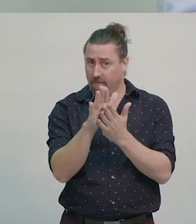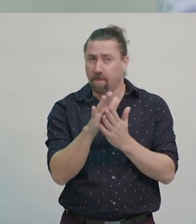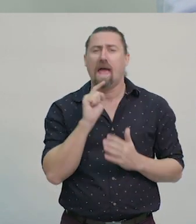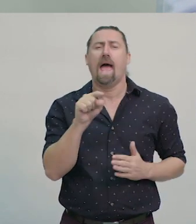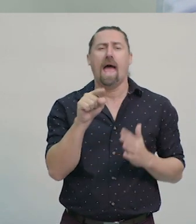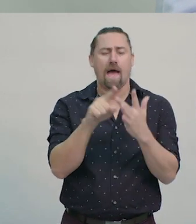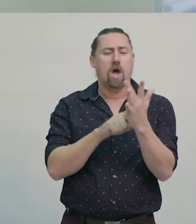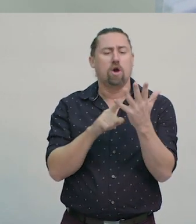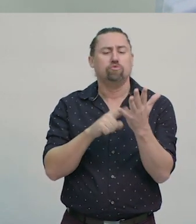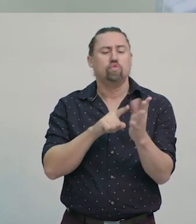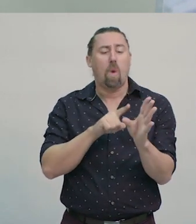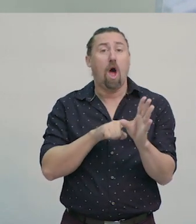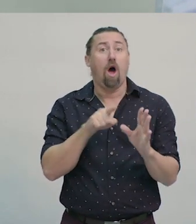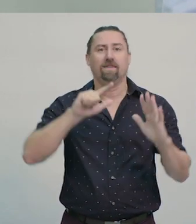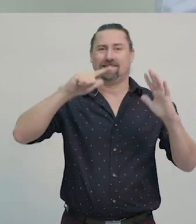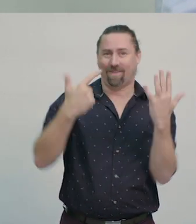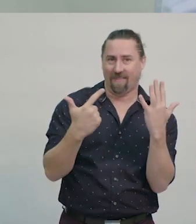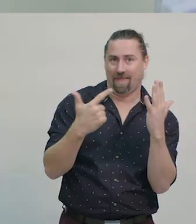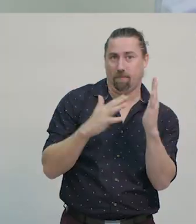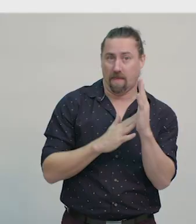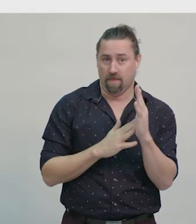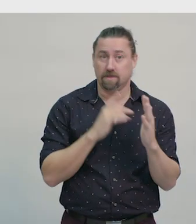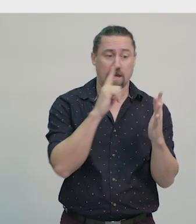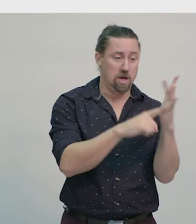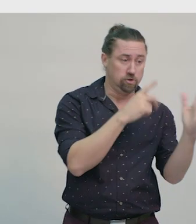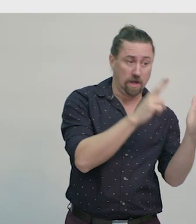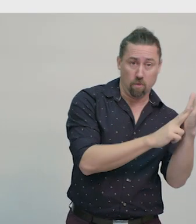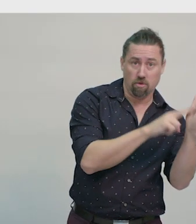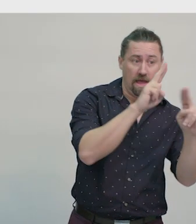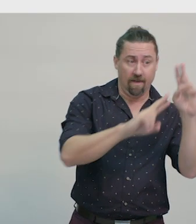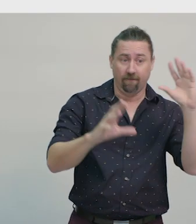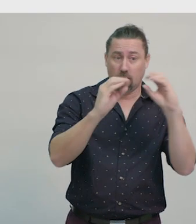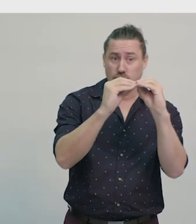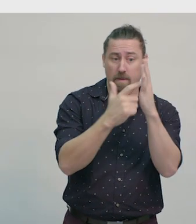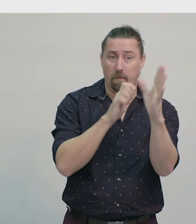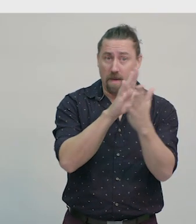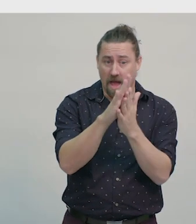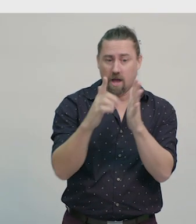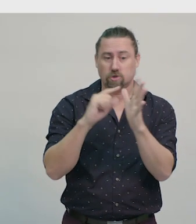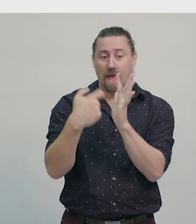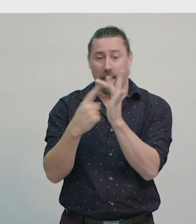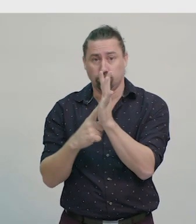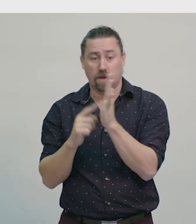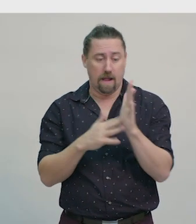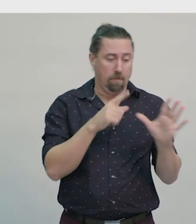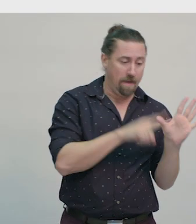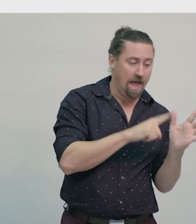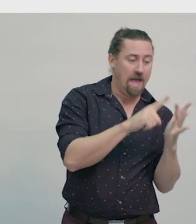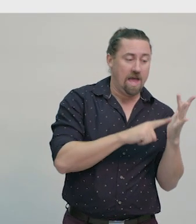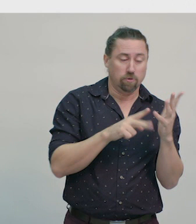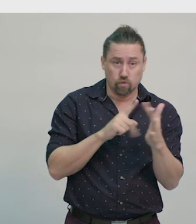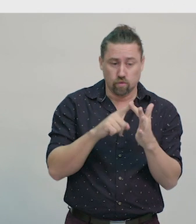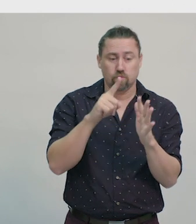birthday month, being the 7th month. The months are January, February, March, April, May,